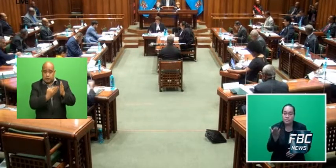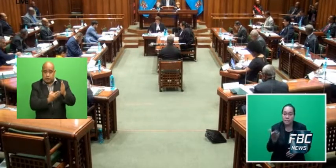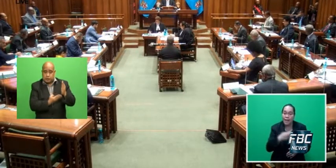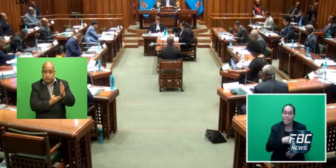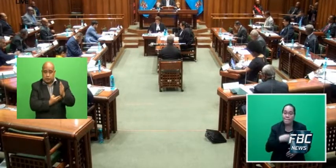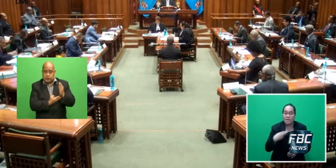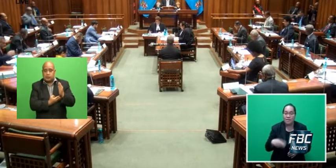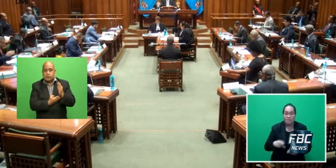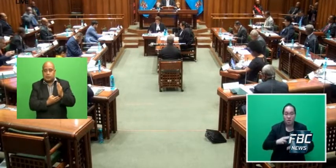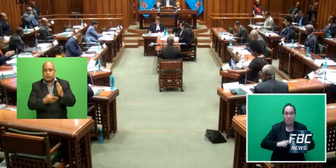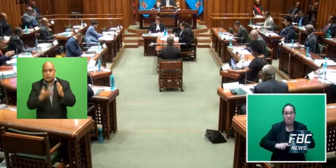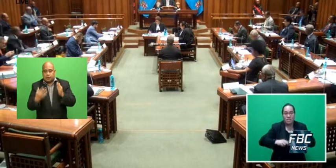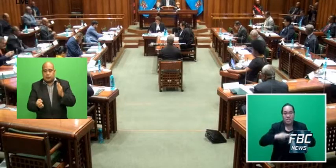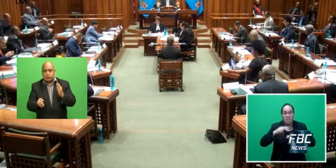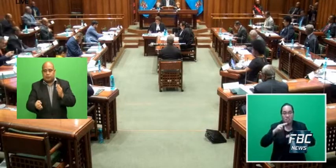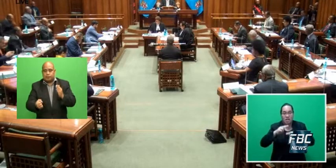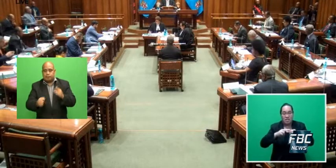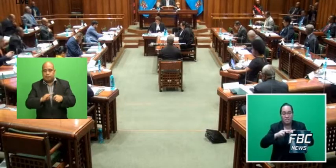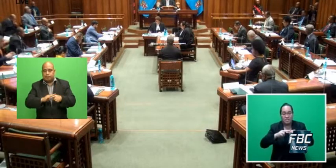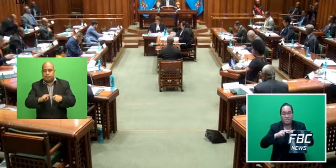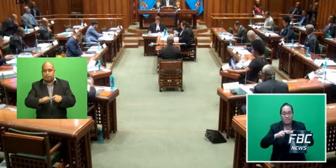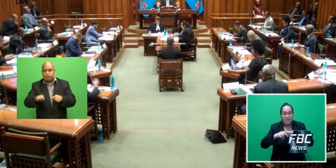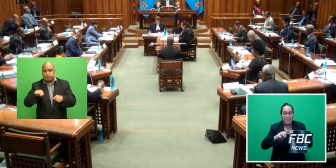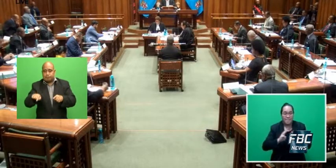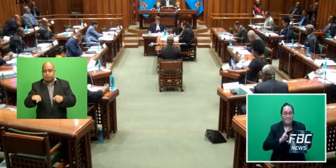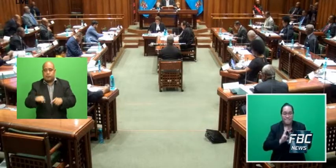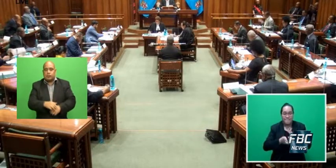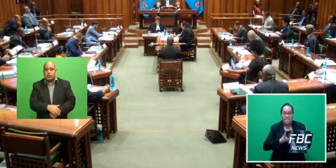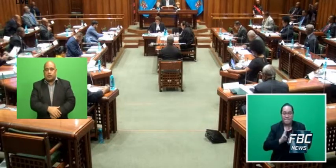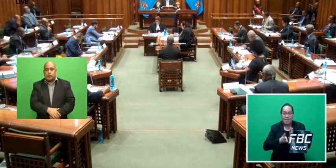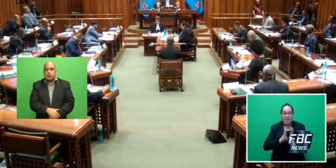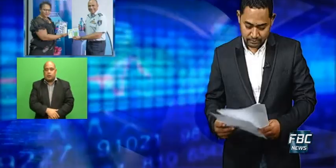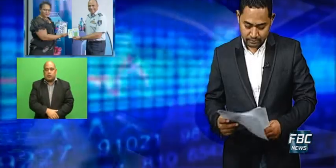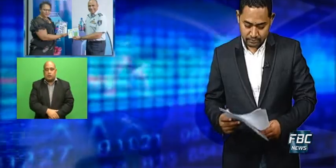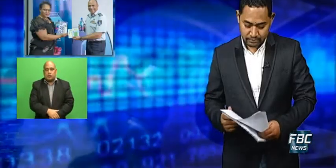of measures to counter the impact of COVID-19.